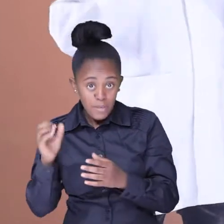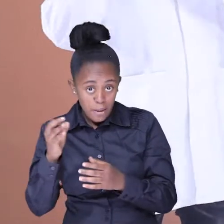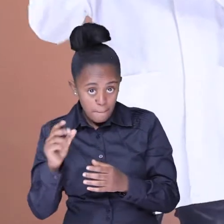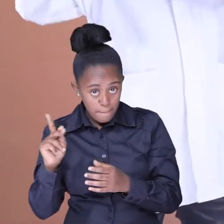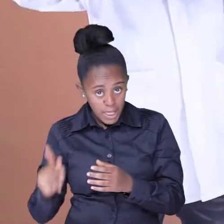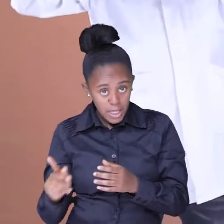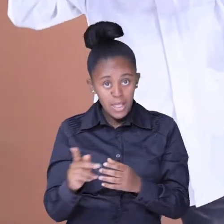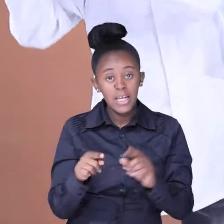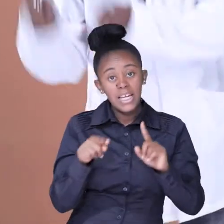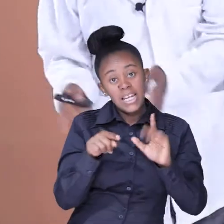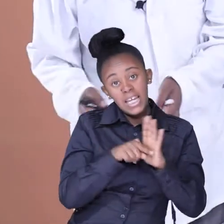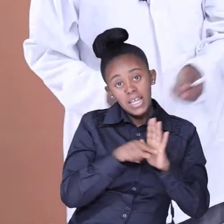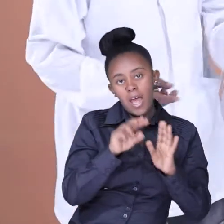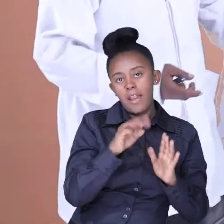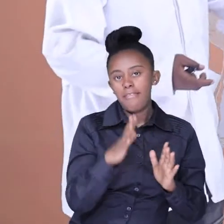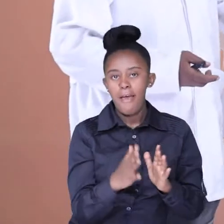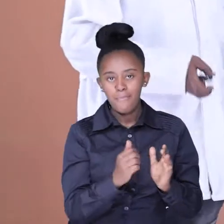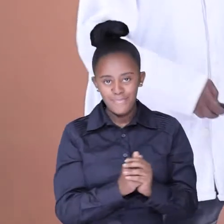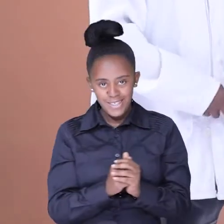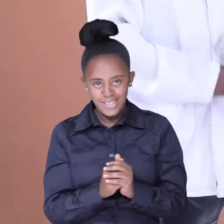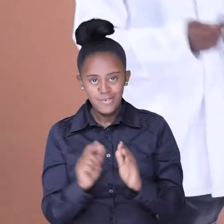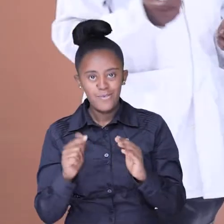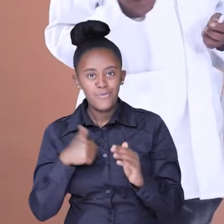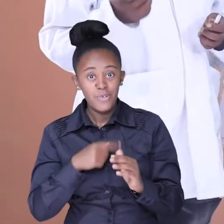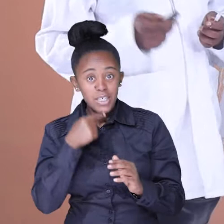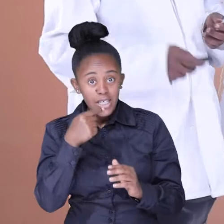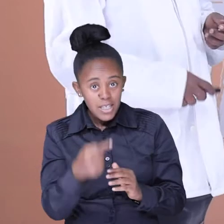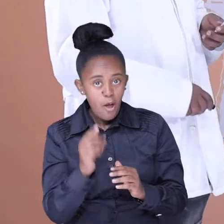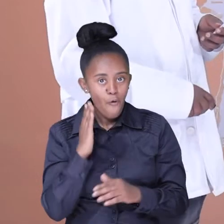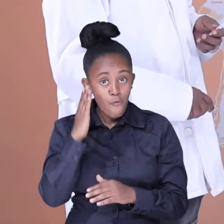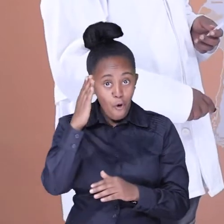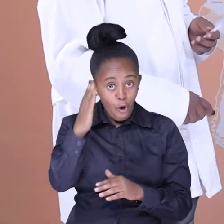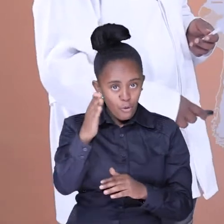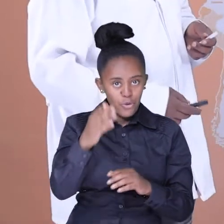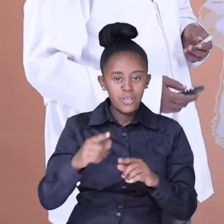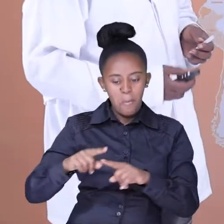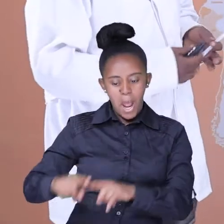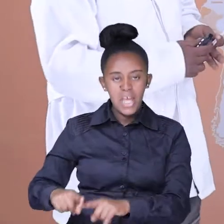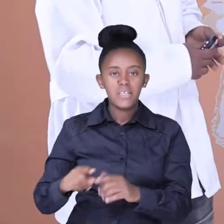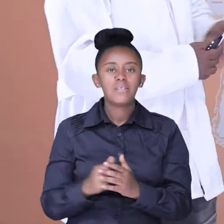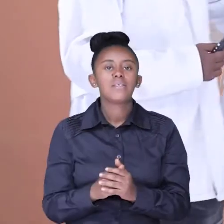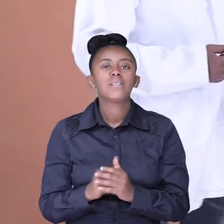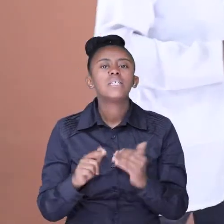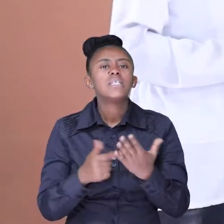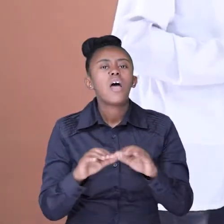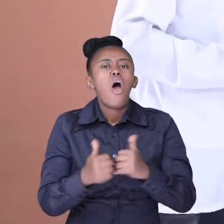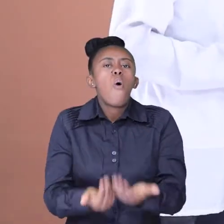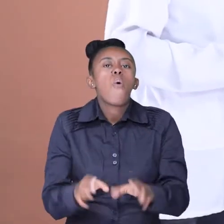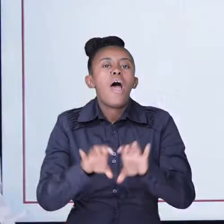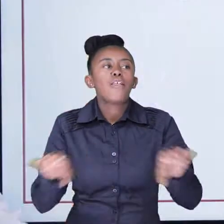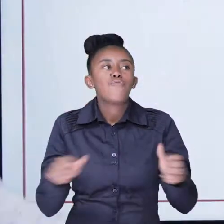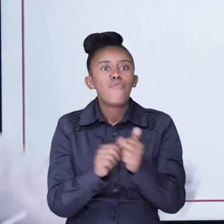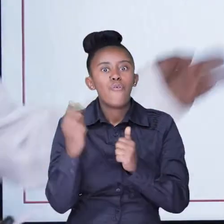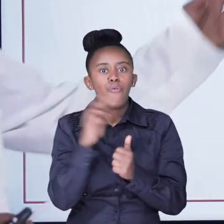and the negative terminal to the N type. We say that a forward biased. This is how the current is